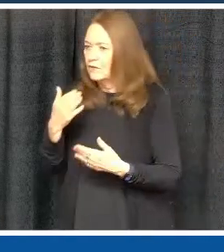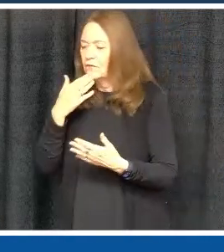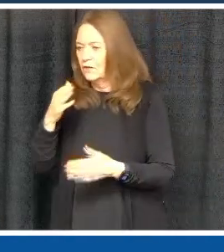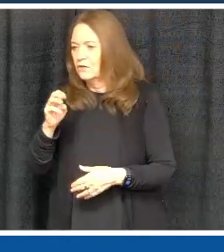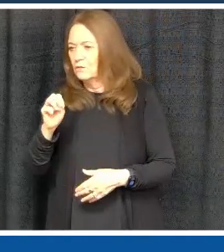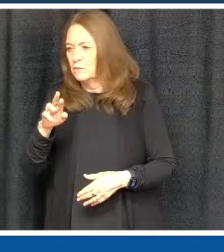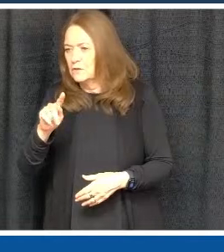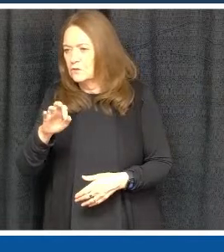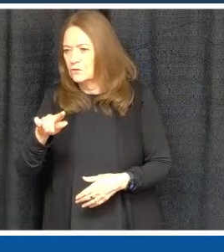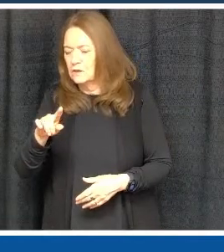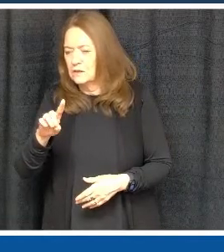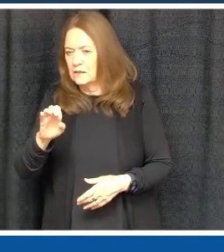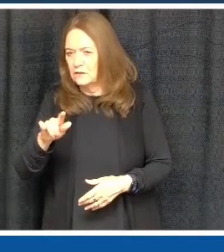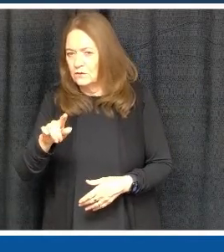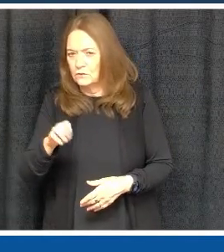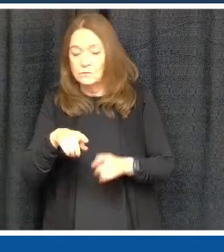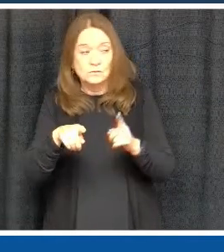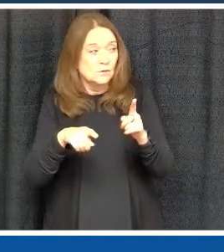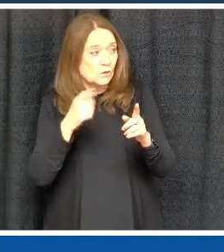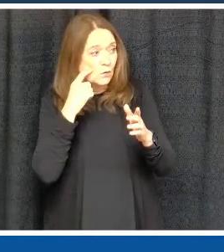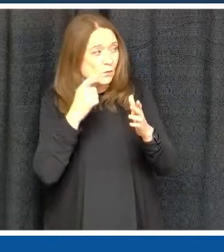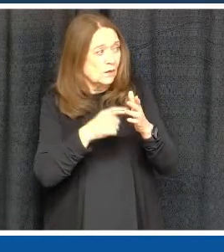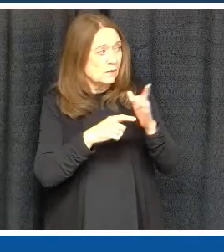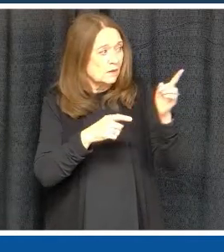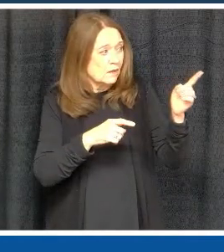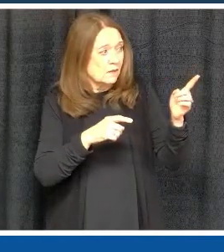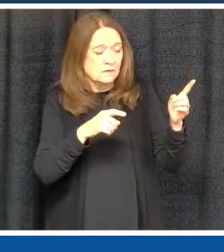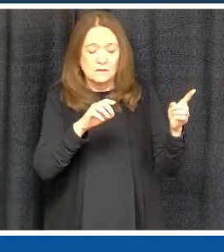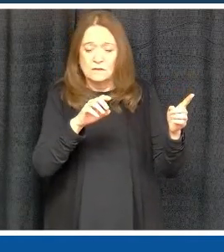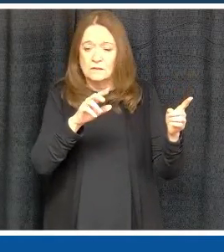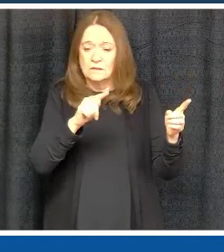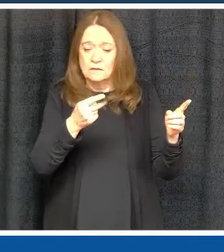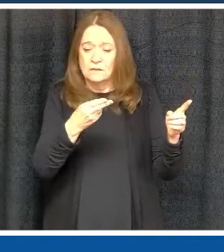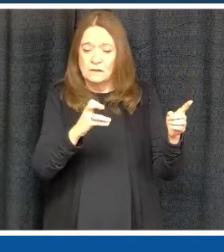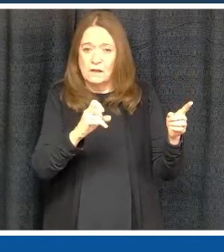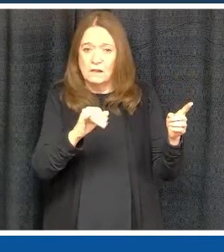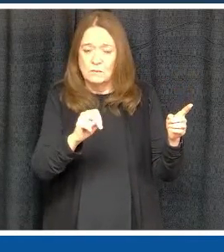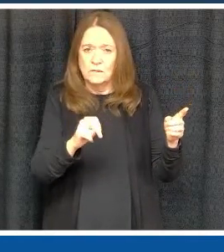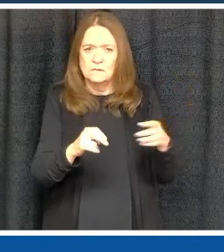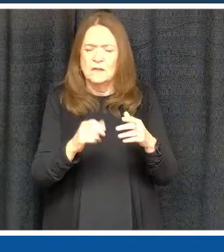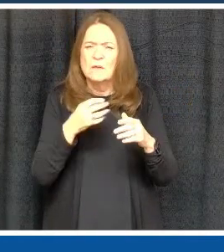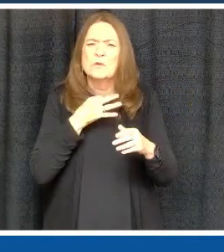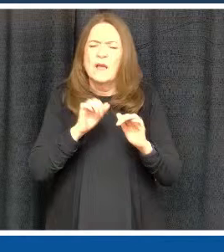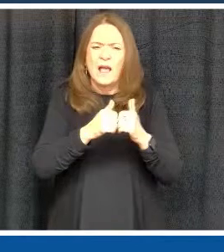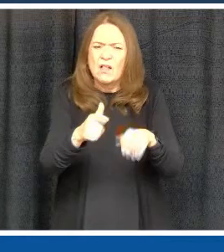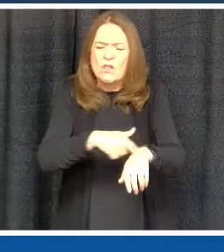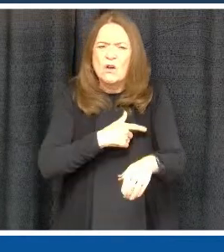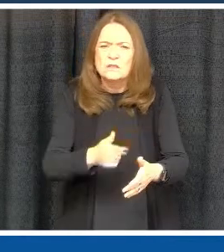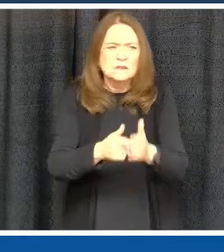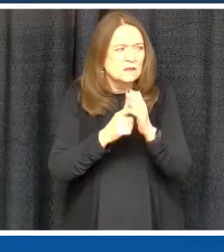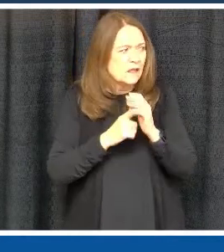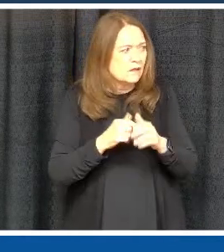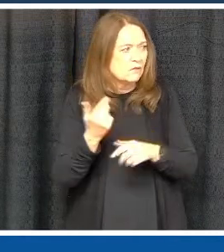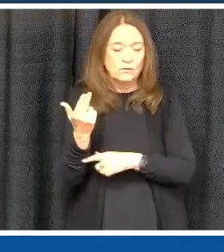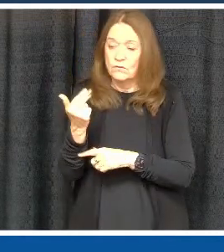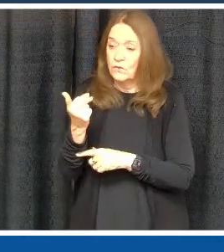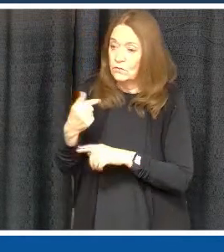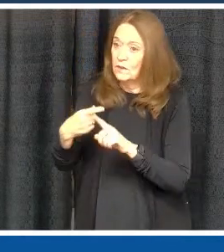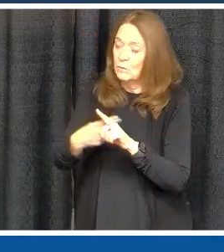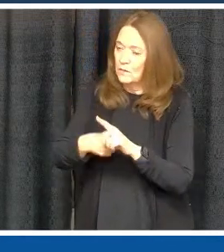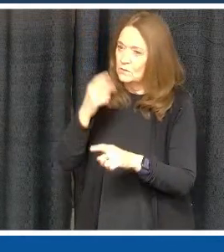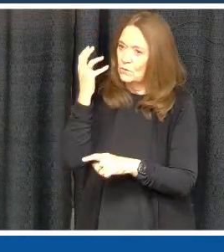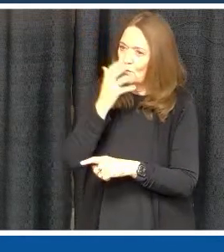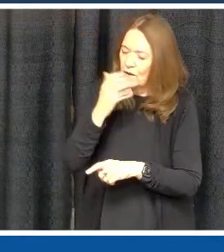Tindall. Councilperson Holloman, you're recognized. Thank you, Mayor. Just curious, how long did this take? About 18 months. About 18 months. Wow.